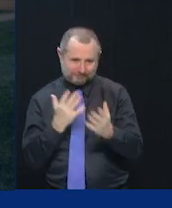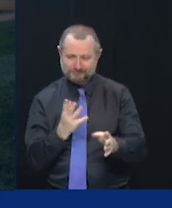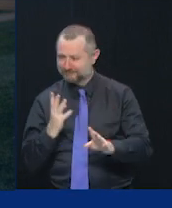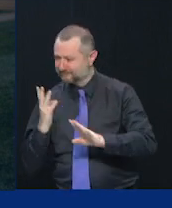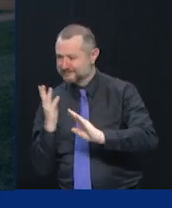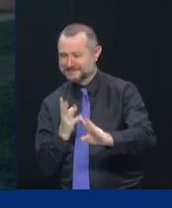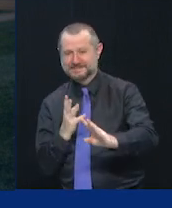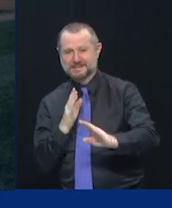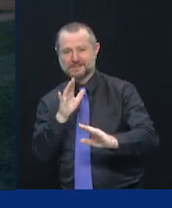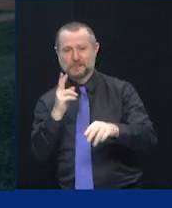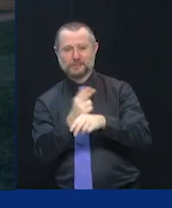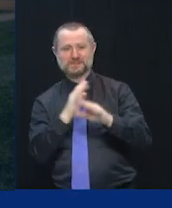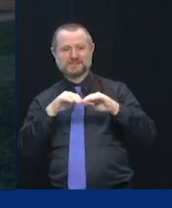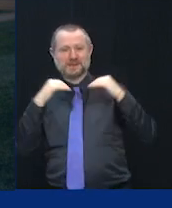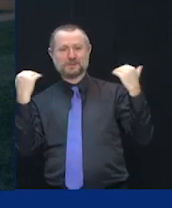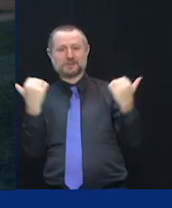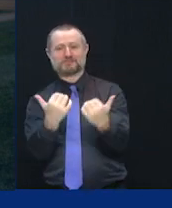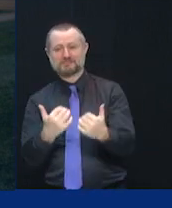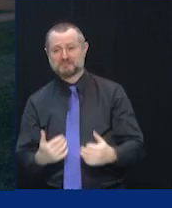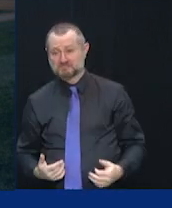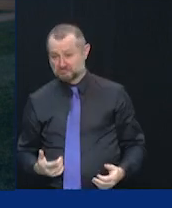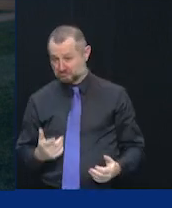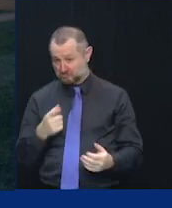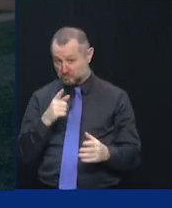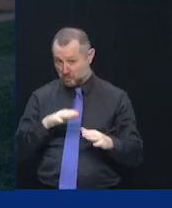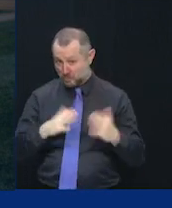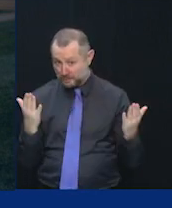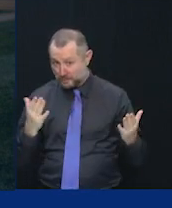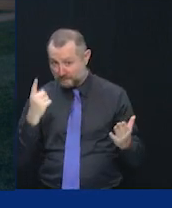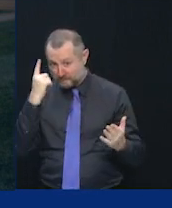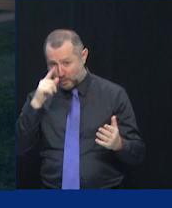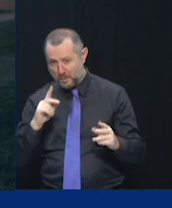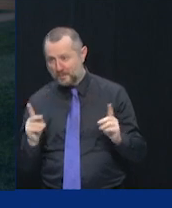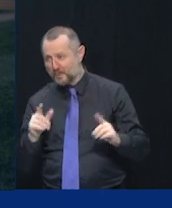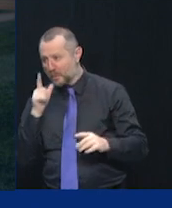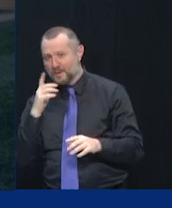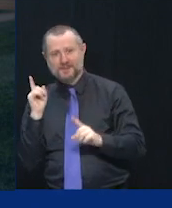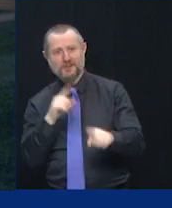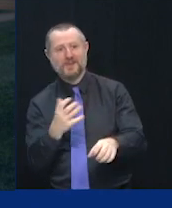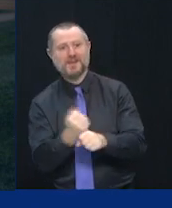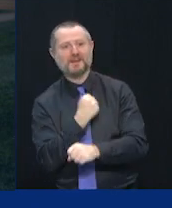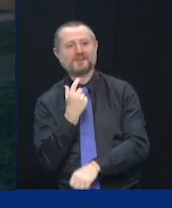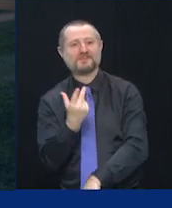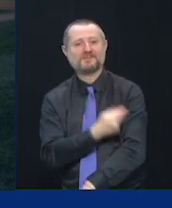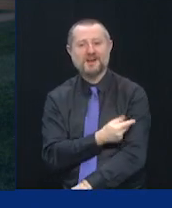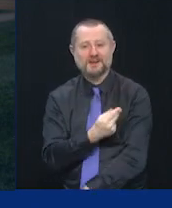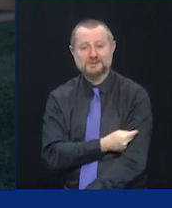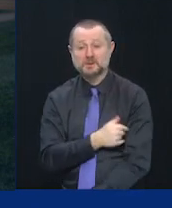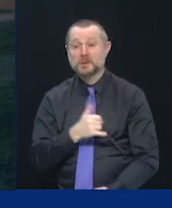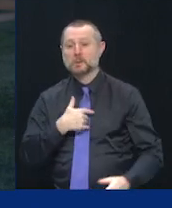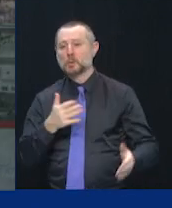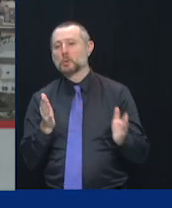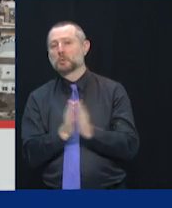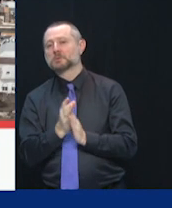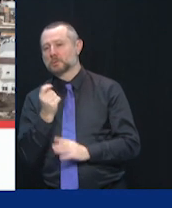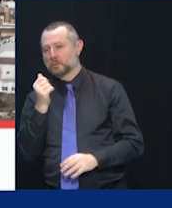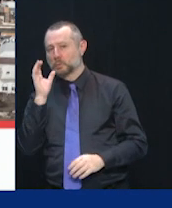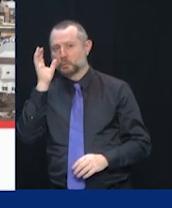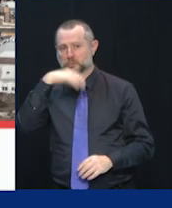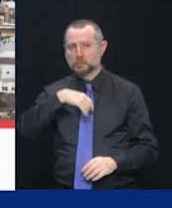crisis by making the stadium available as a mass vaccination site? It was an unusual request. I